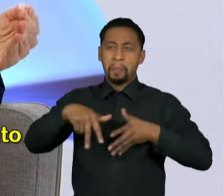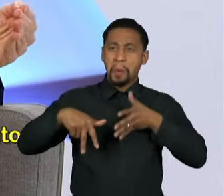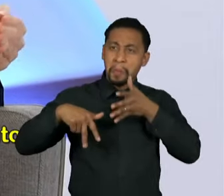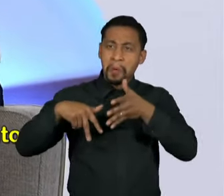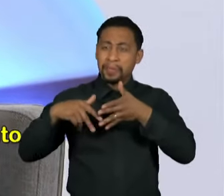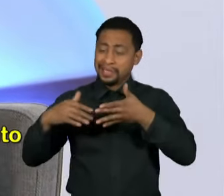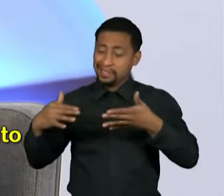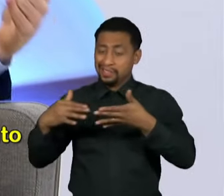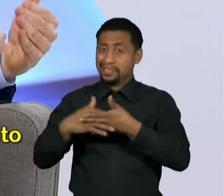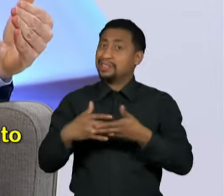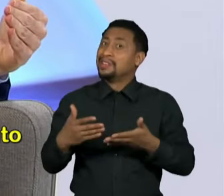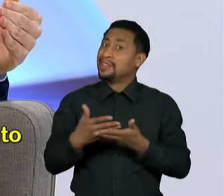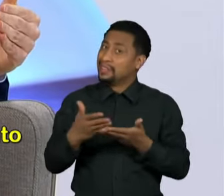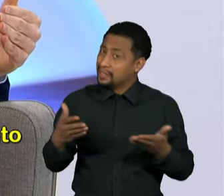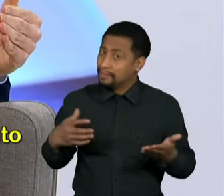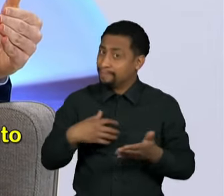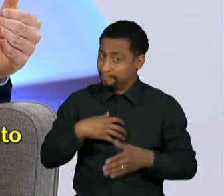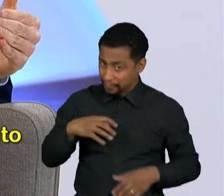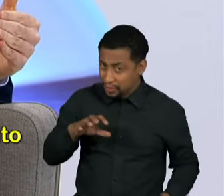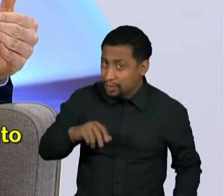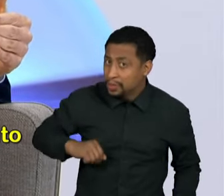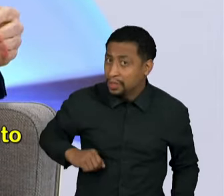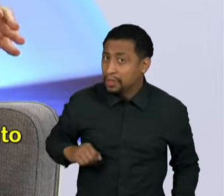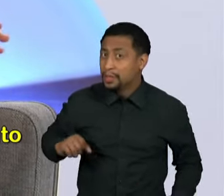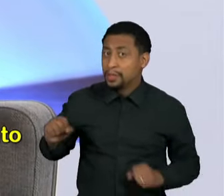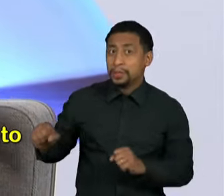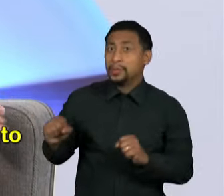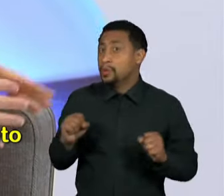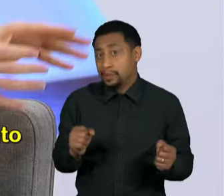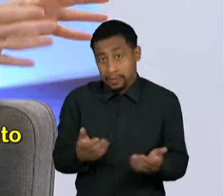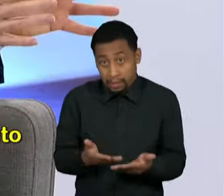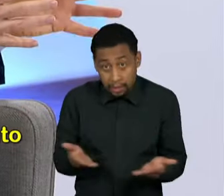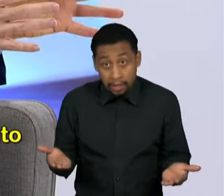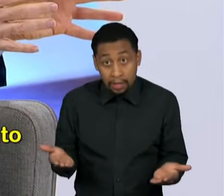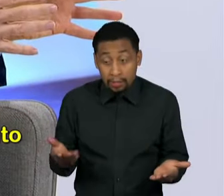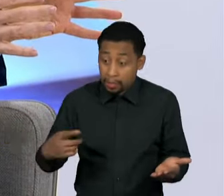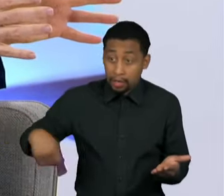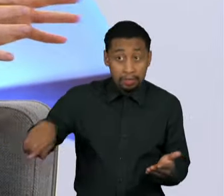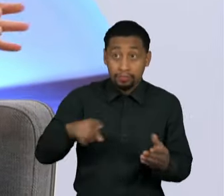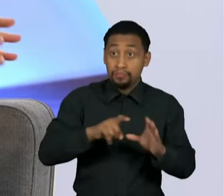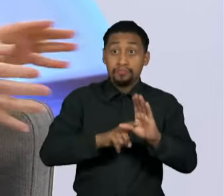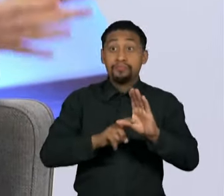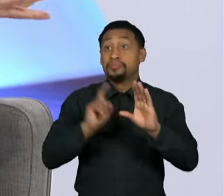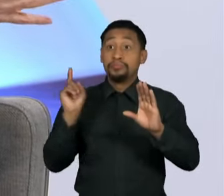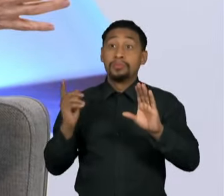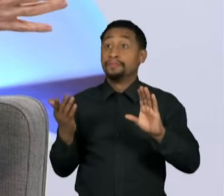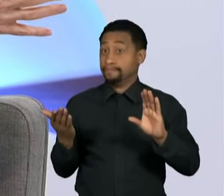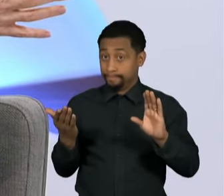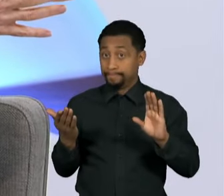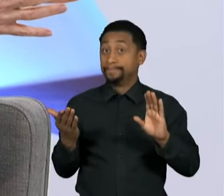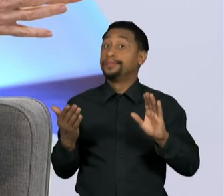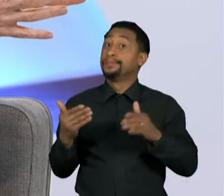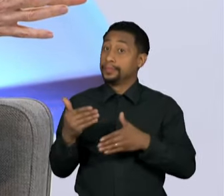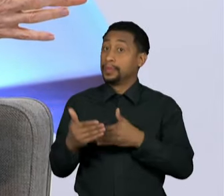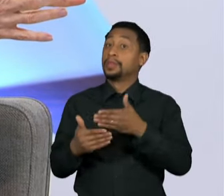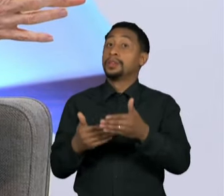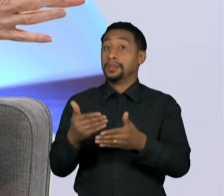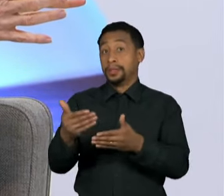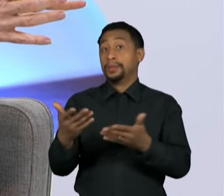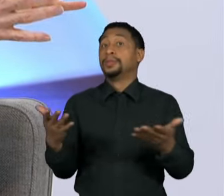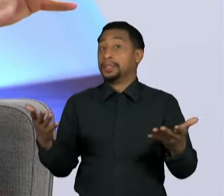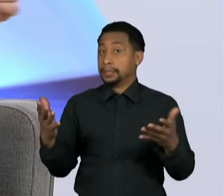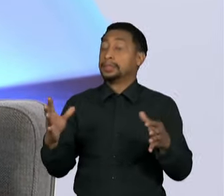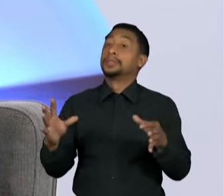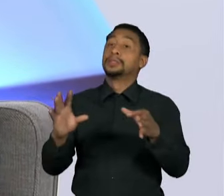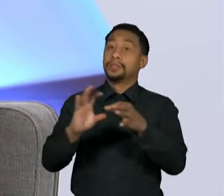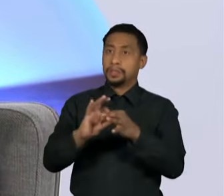that empowering civic tradition that depends on, that's closely connected to the